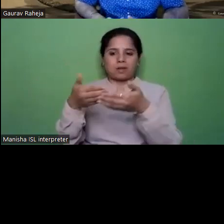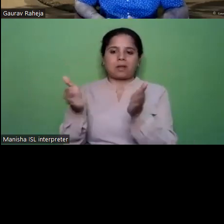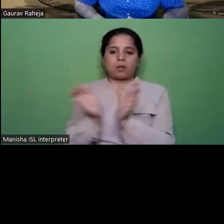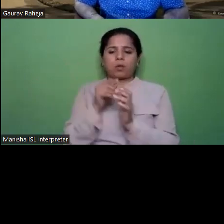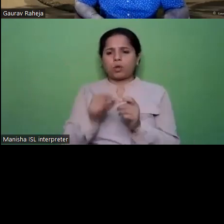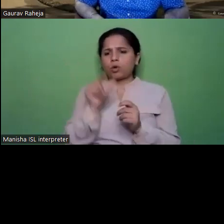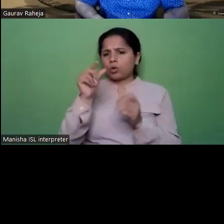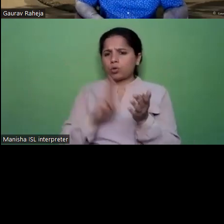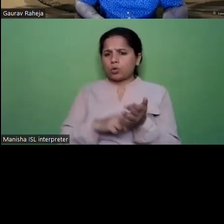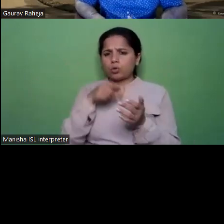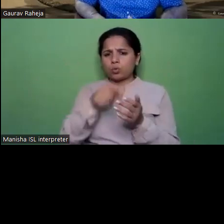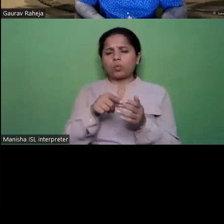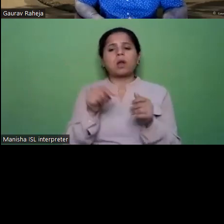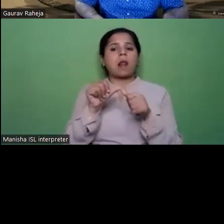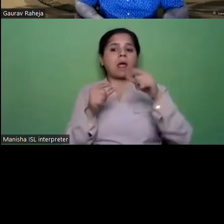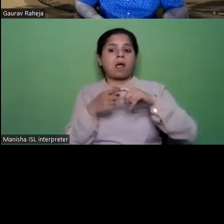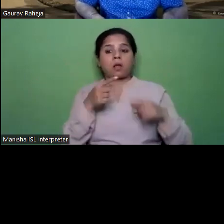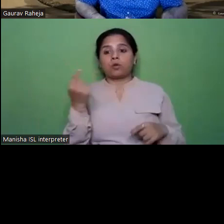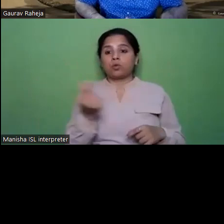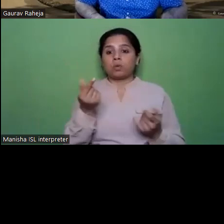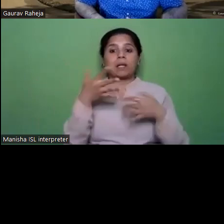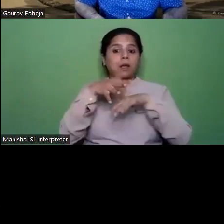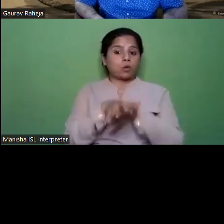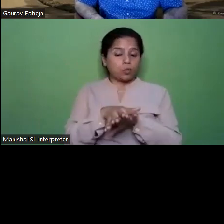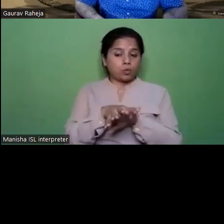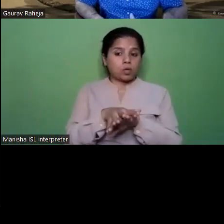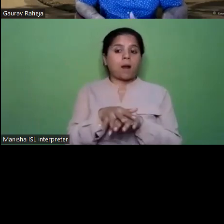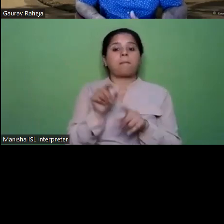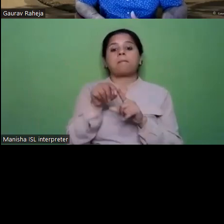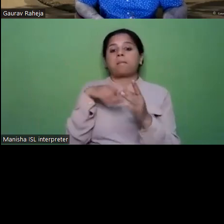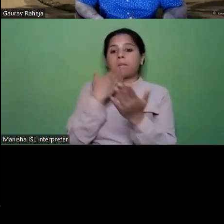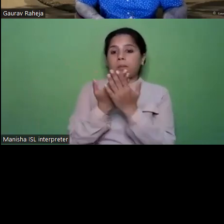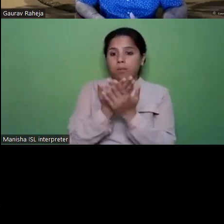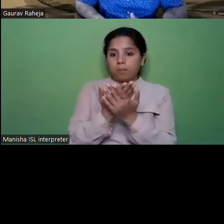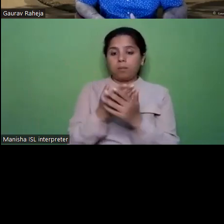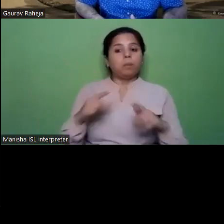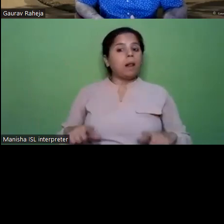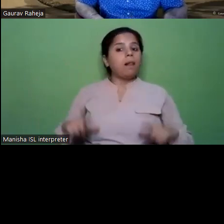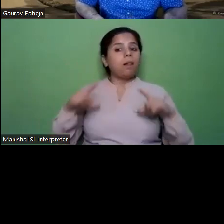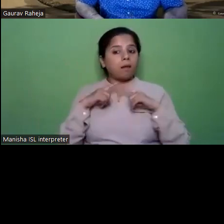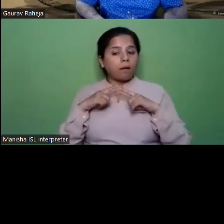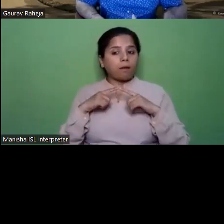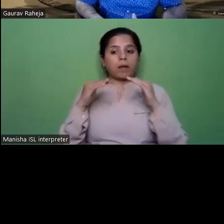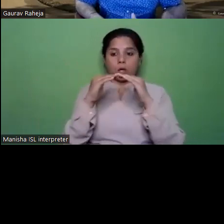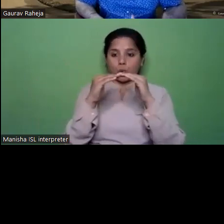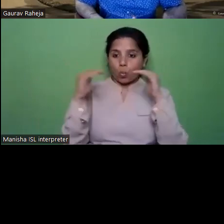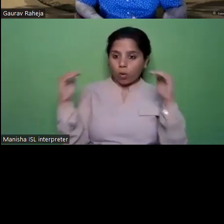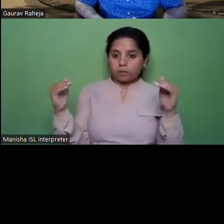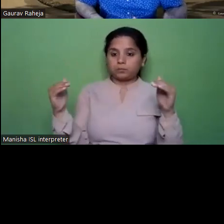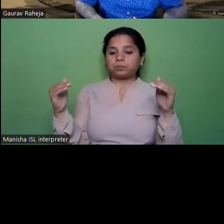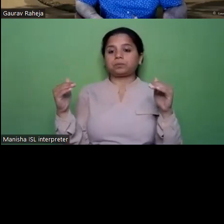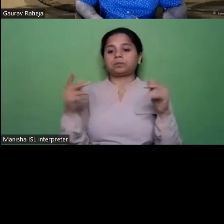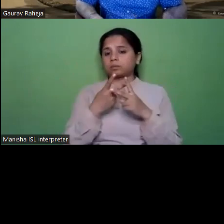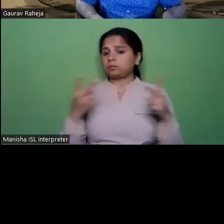Act uses these words: inclusion, participation, life, equitability,